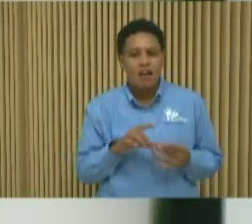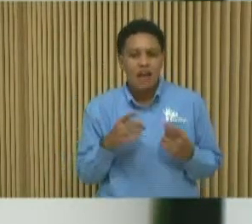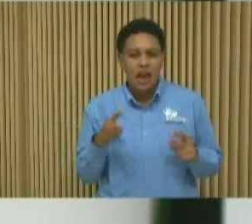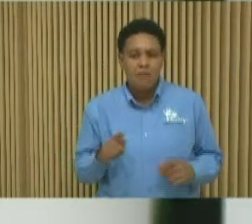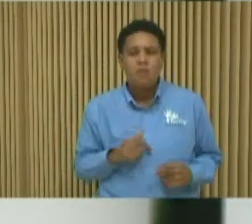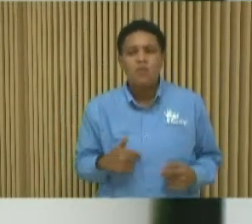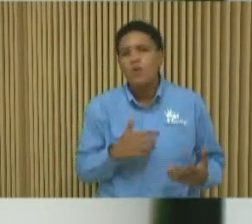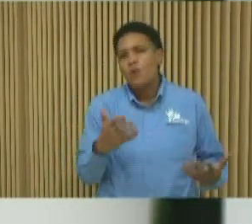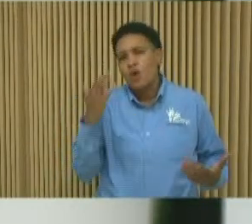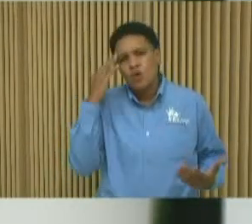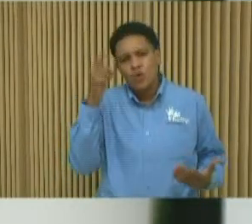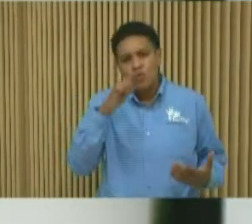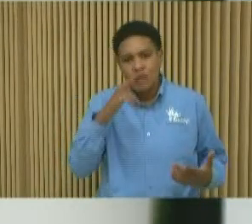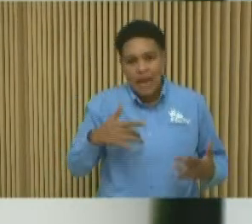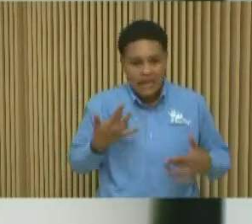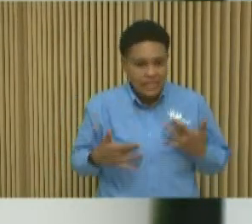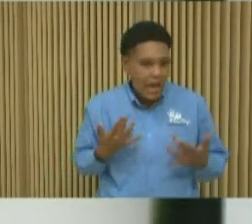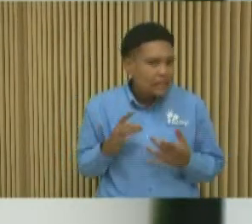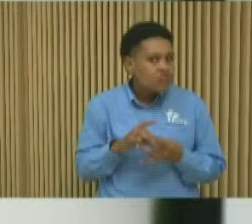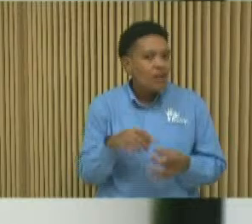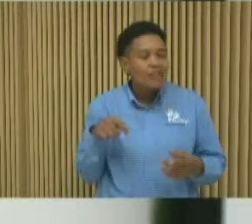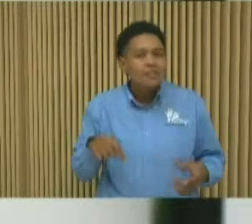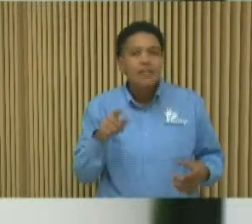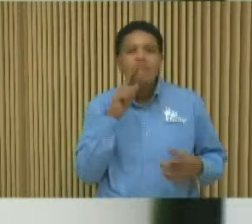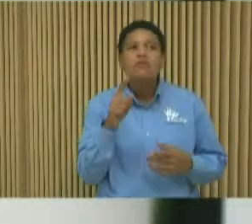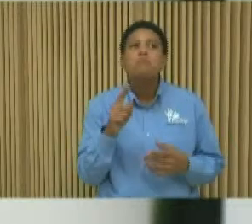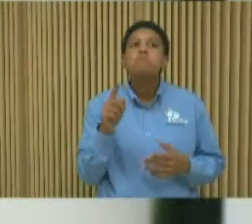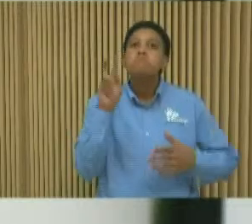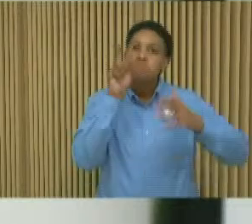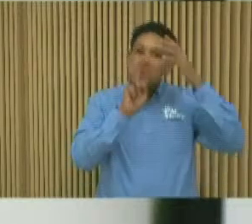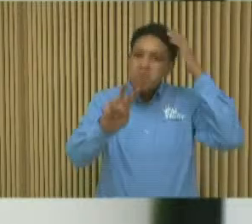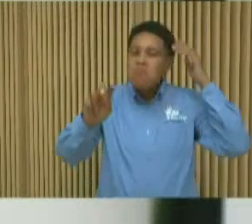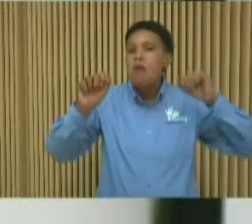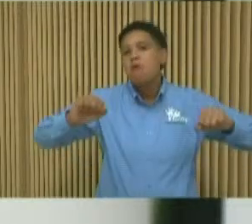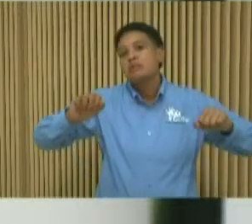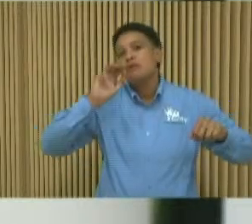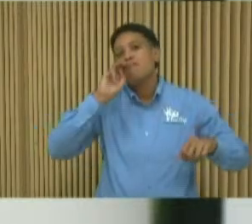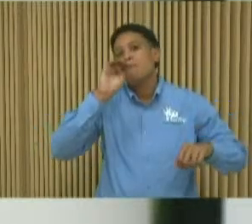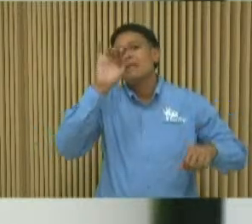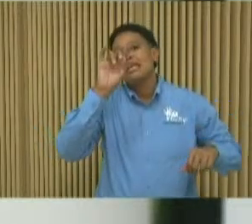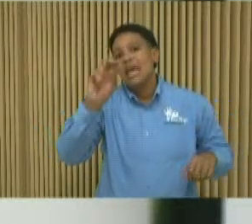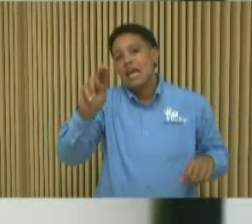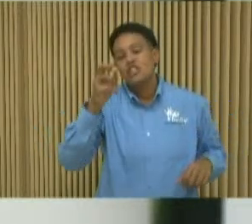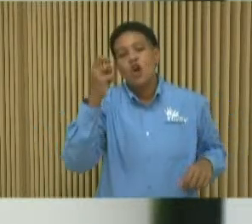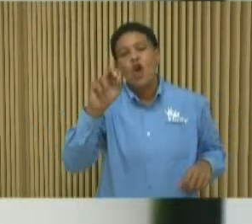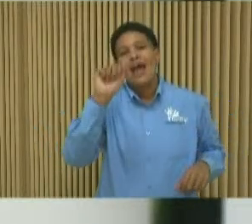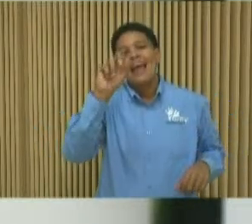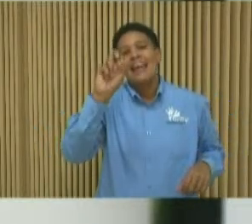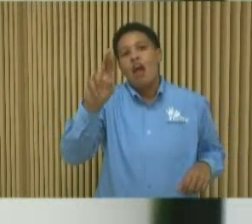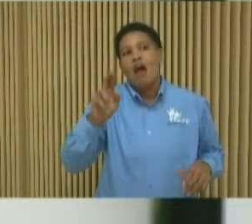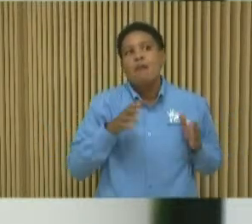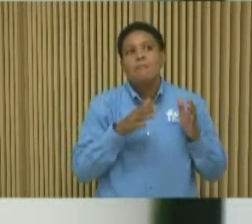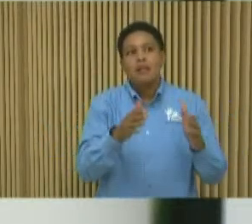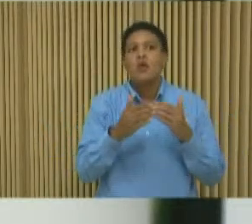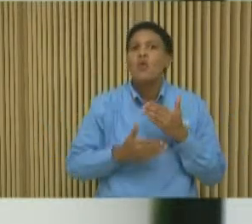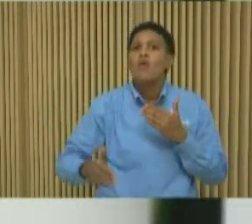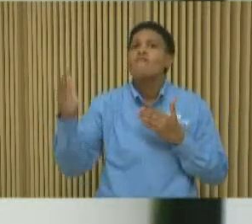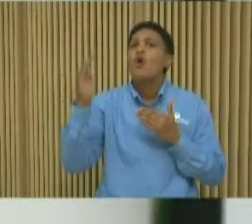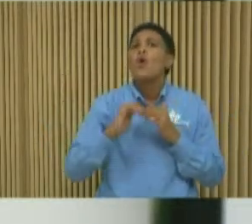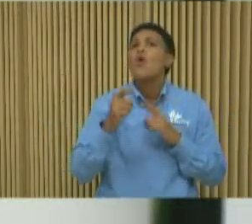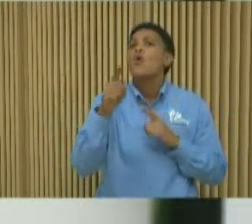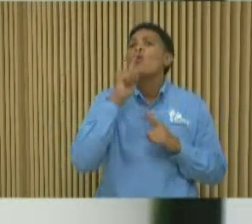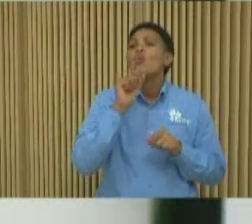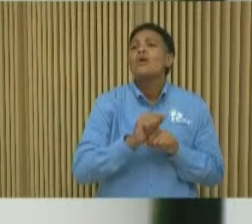to know, are you excited about, the prospects of mediation or the ADR methods going forward, and how do you